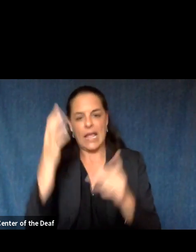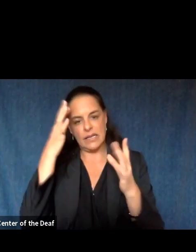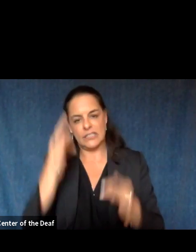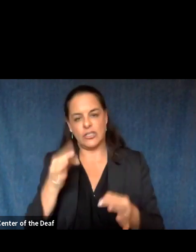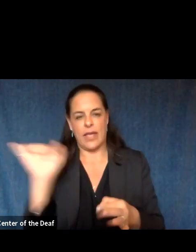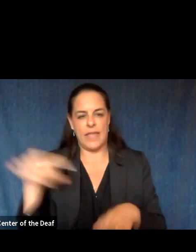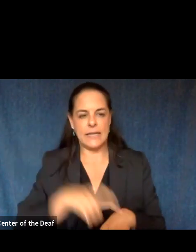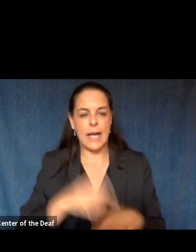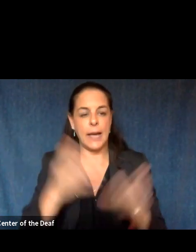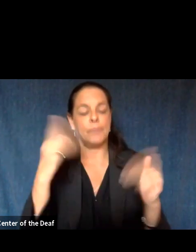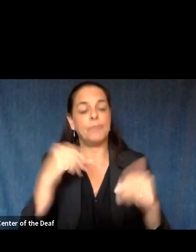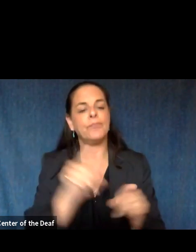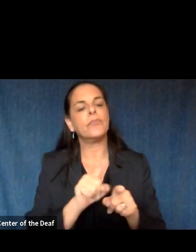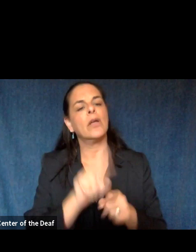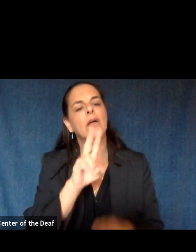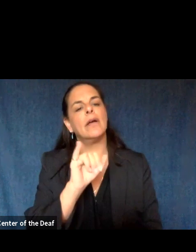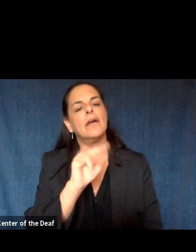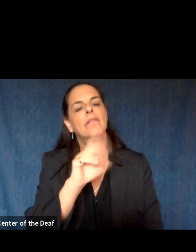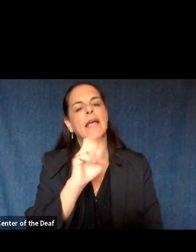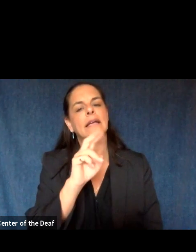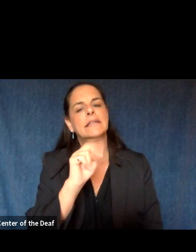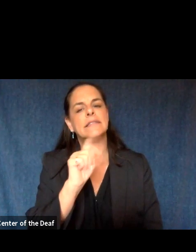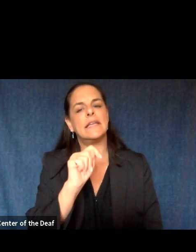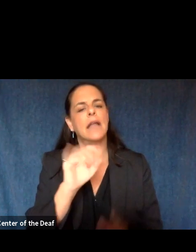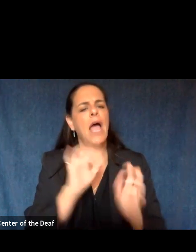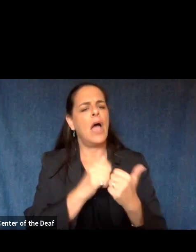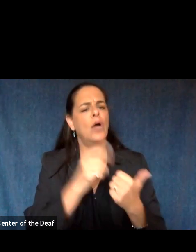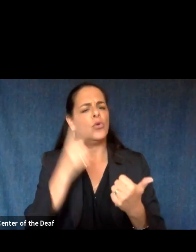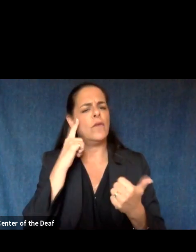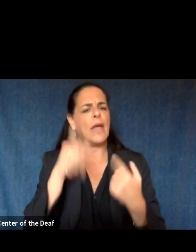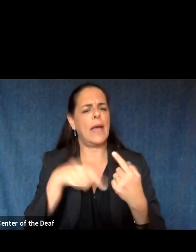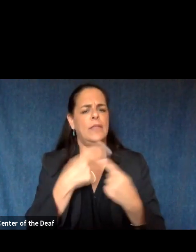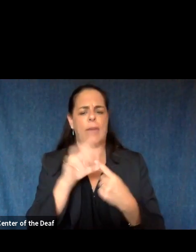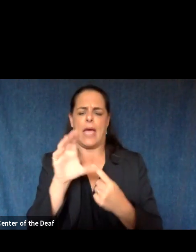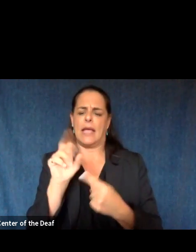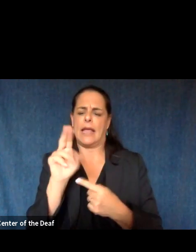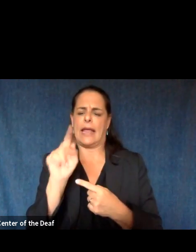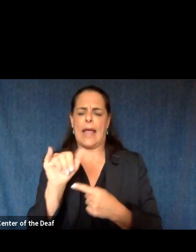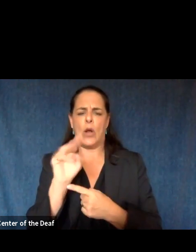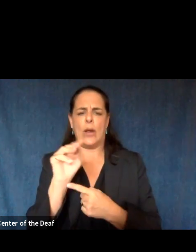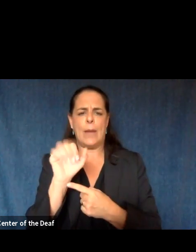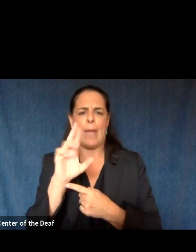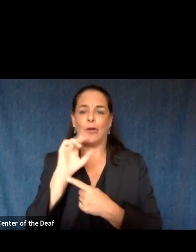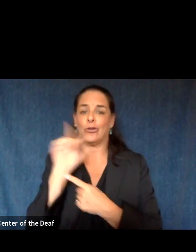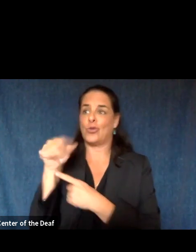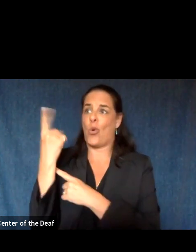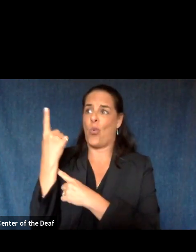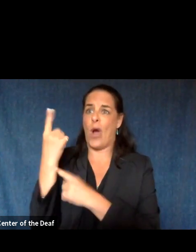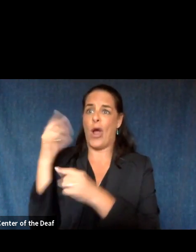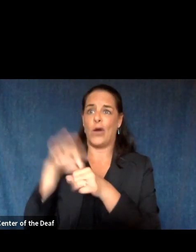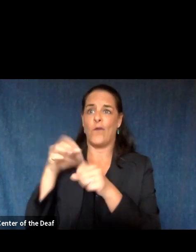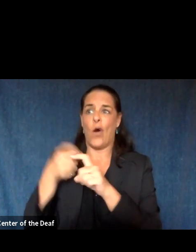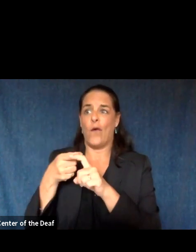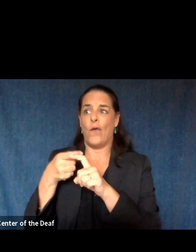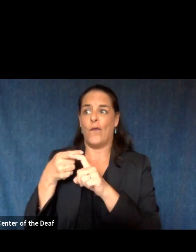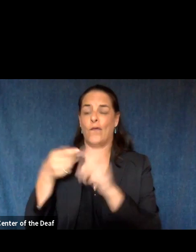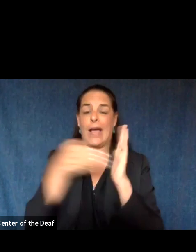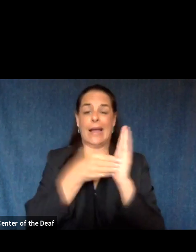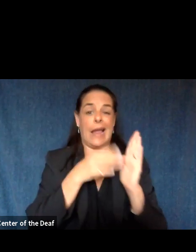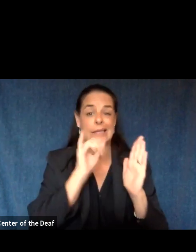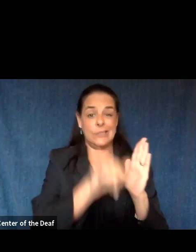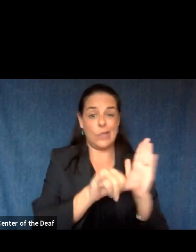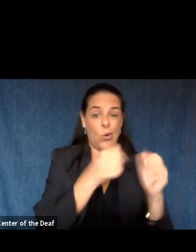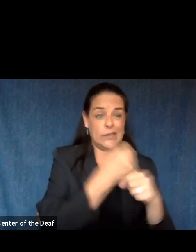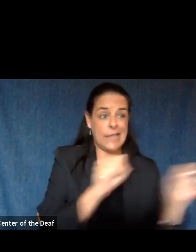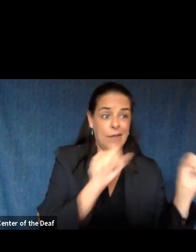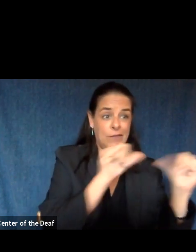Vincent with the Sentinel, what do you think of the county mayor being the lone vote against the safety measures? You know, he comes from his perspective and his